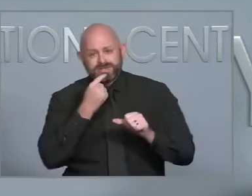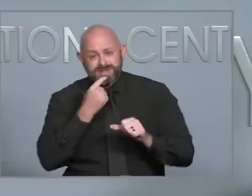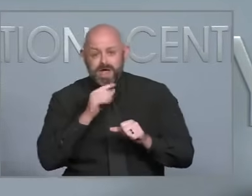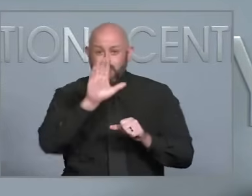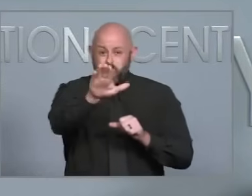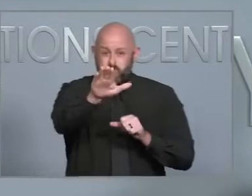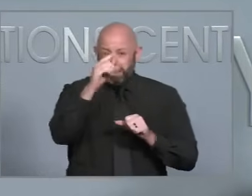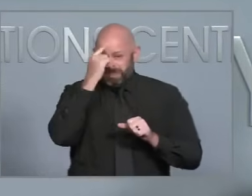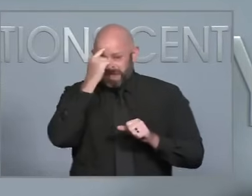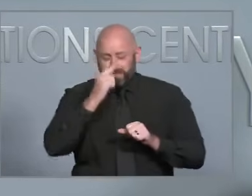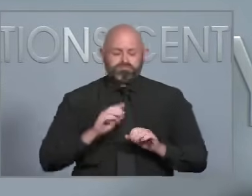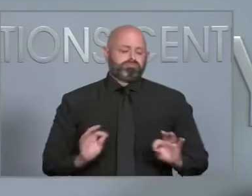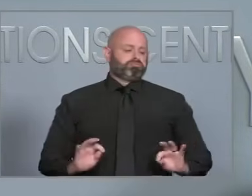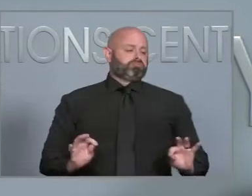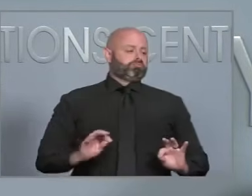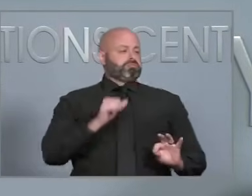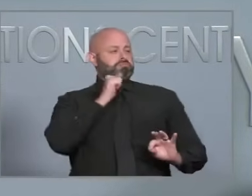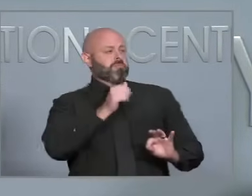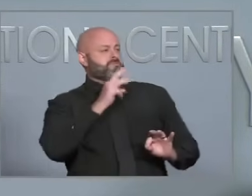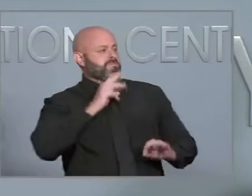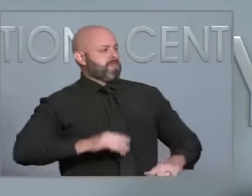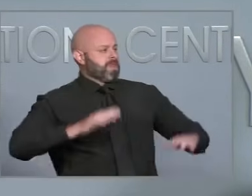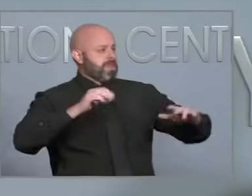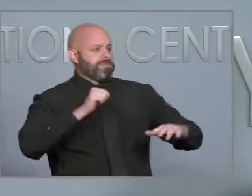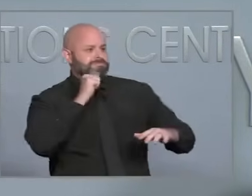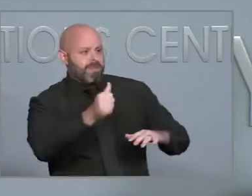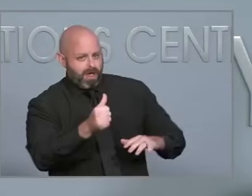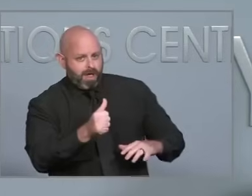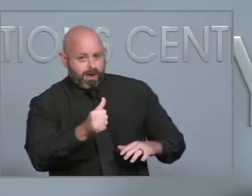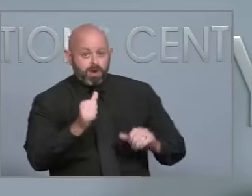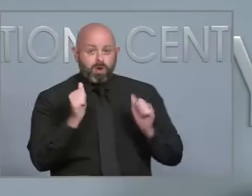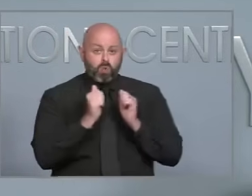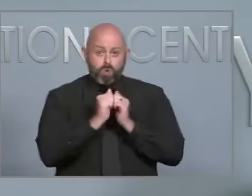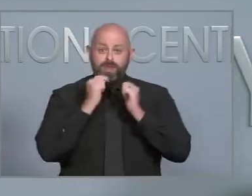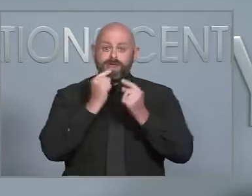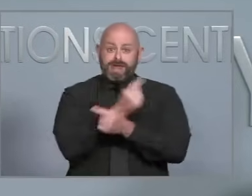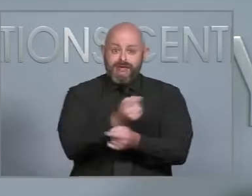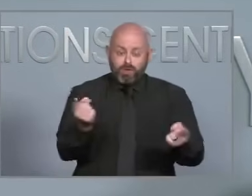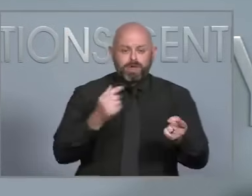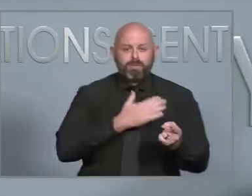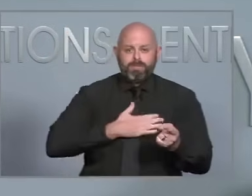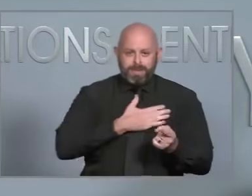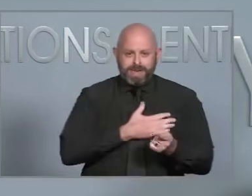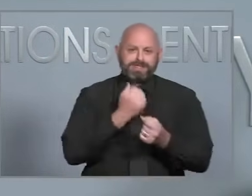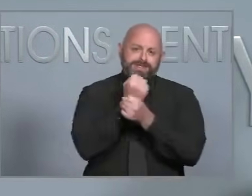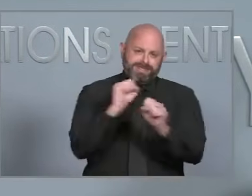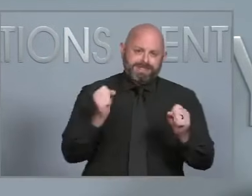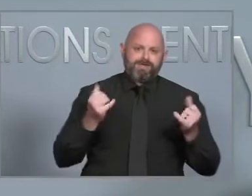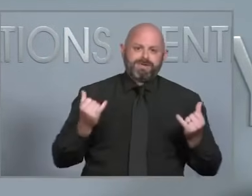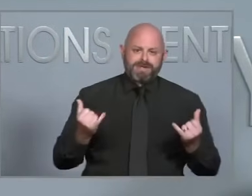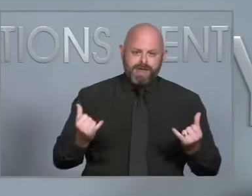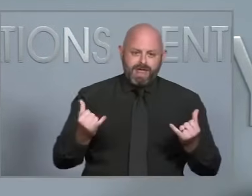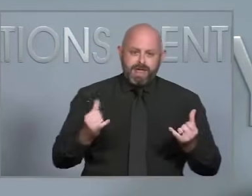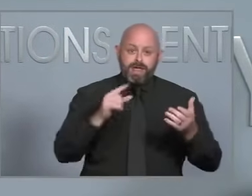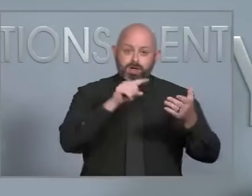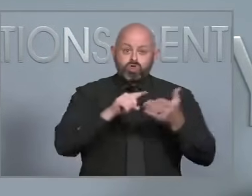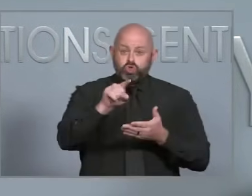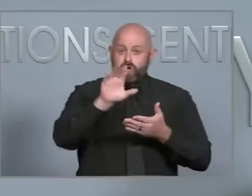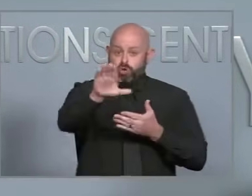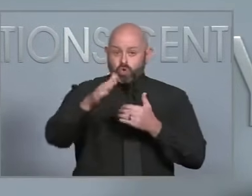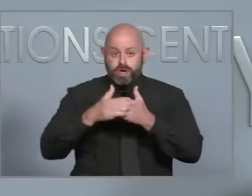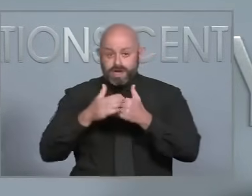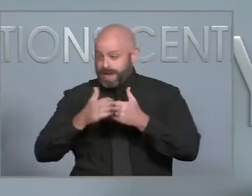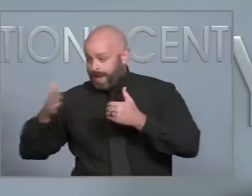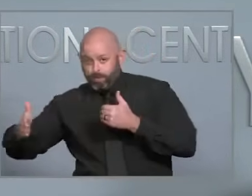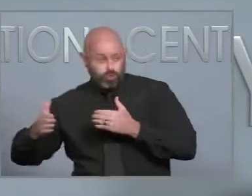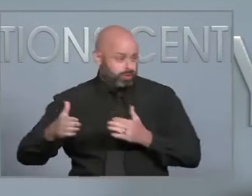areas that normally flood with the forecasted rainfall totals we are seeing. Please stay safe today, check on your neighbors and those